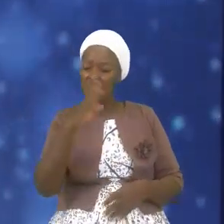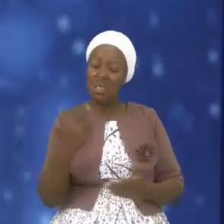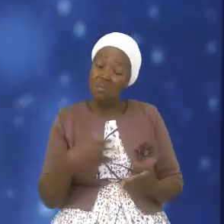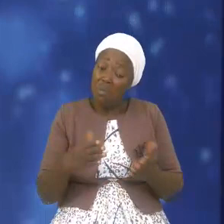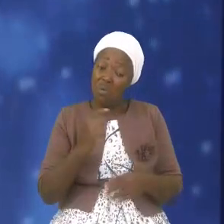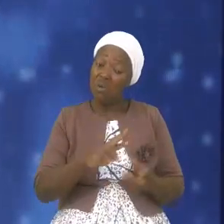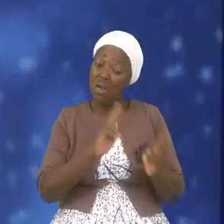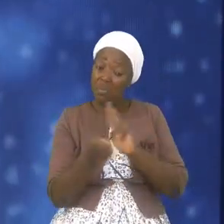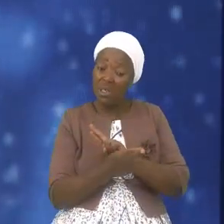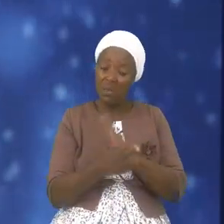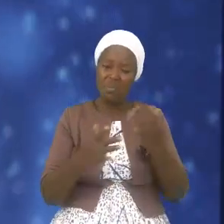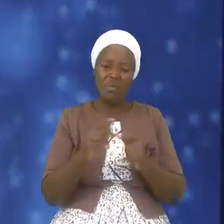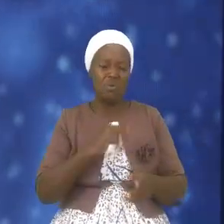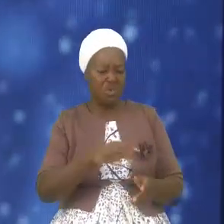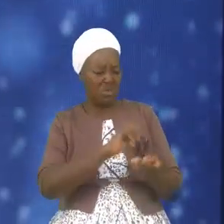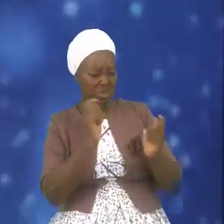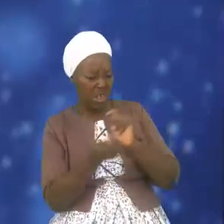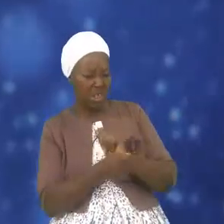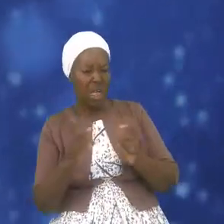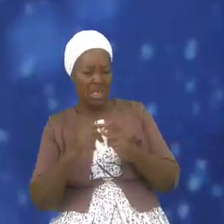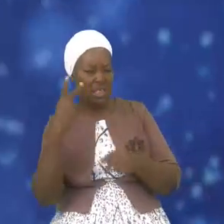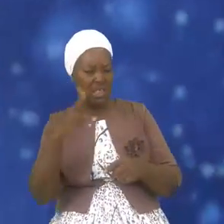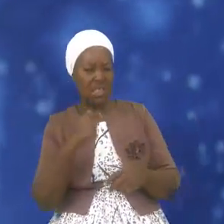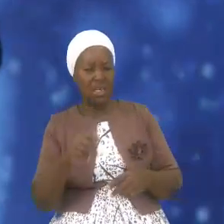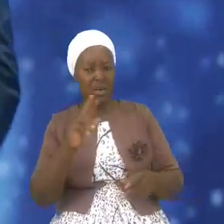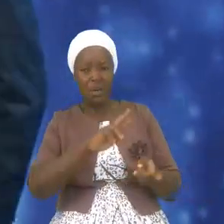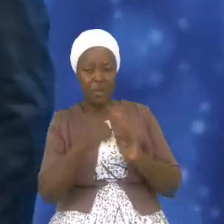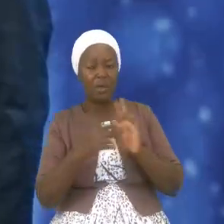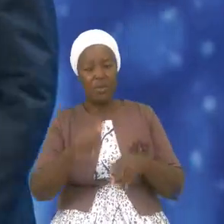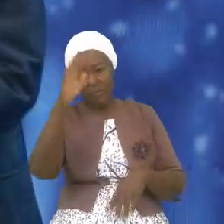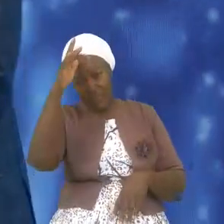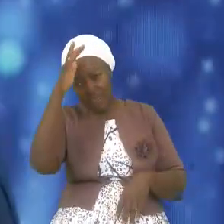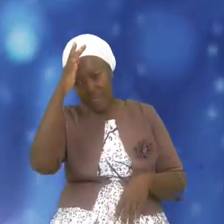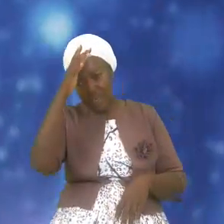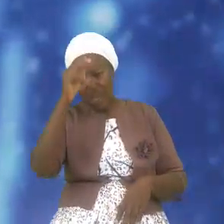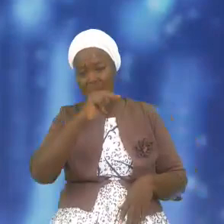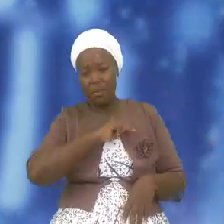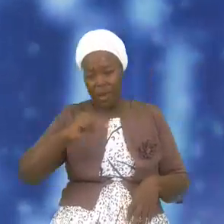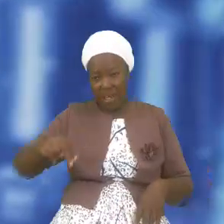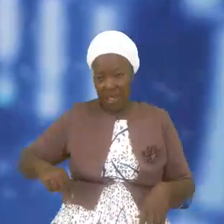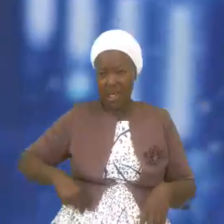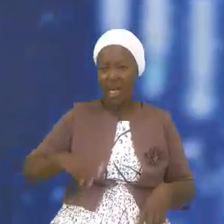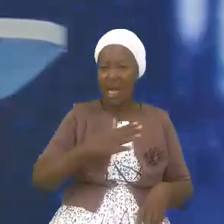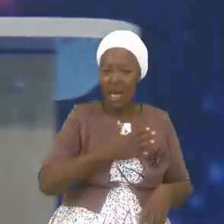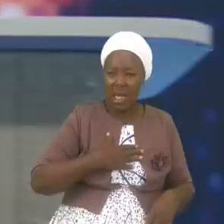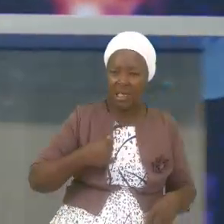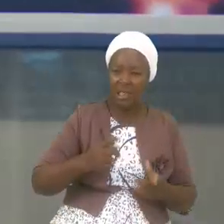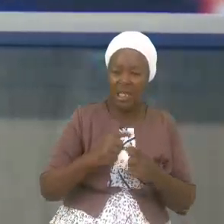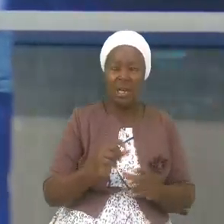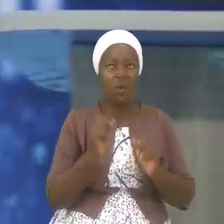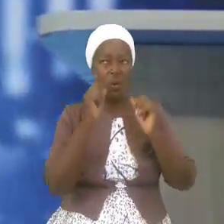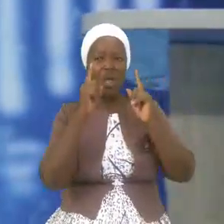his father, Nebuchadnezzar. And then he'll wake up, he'll come to himself. And then